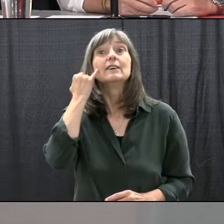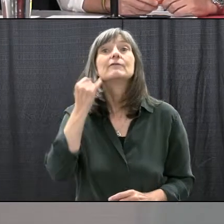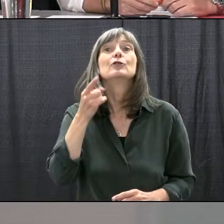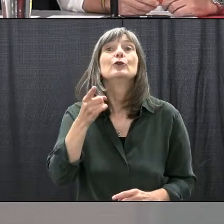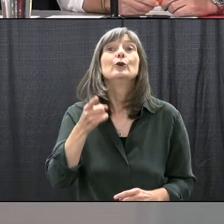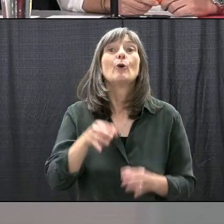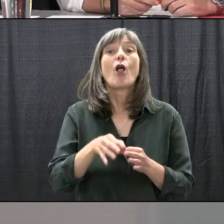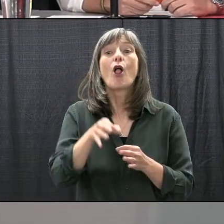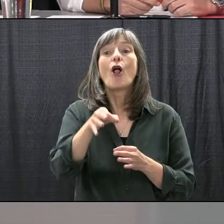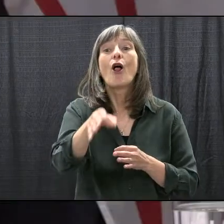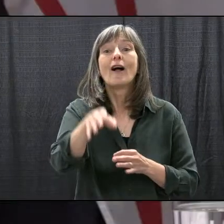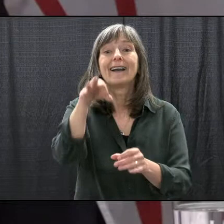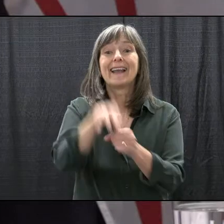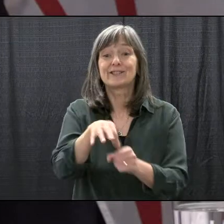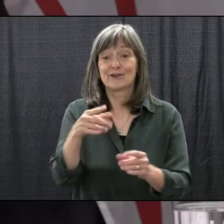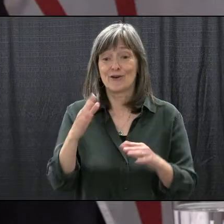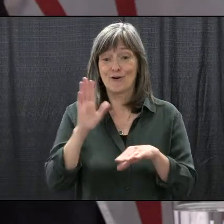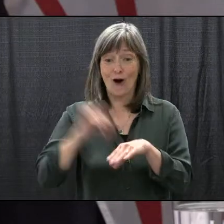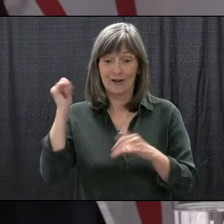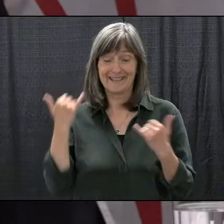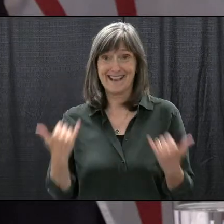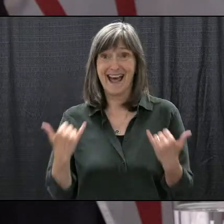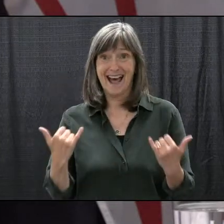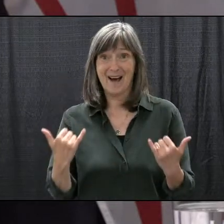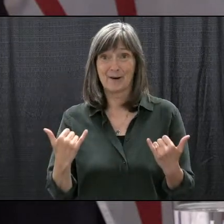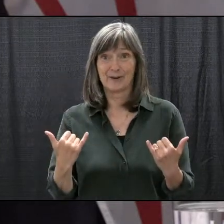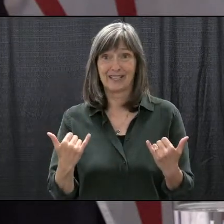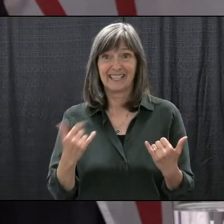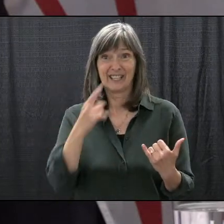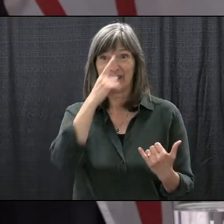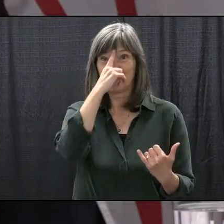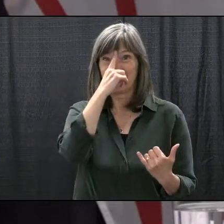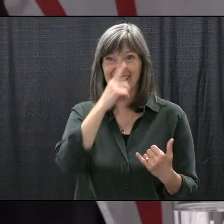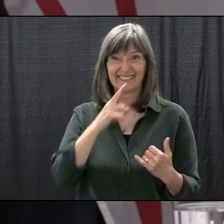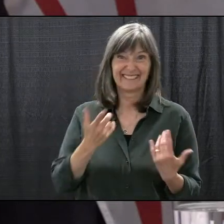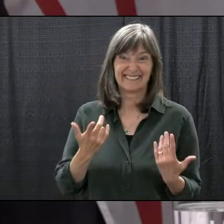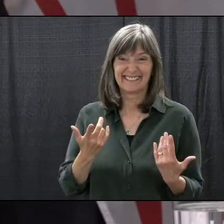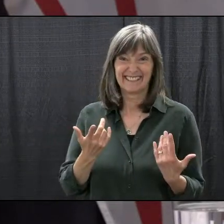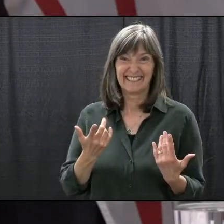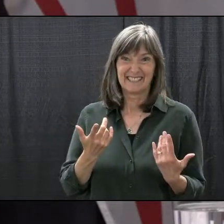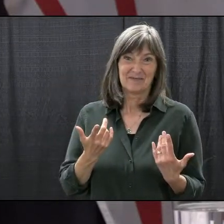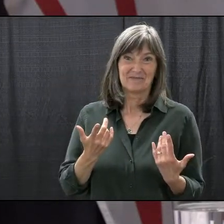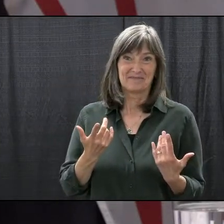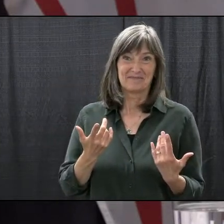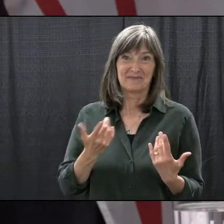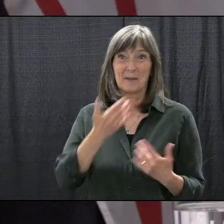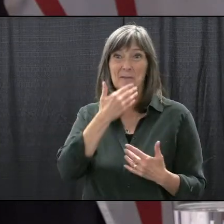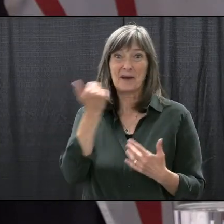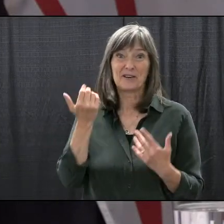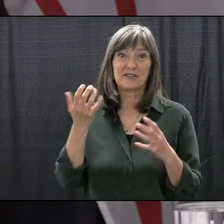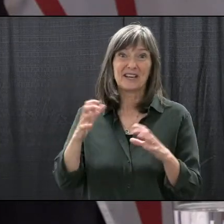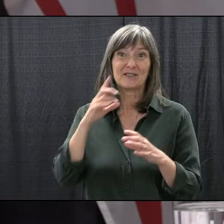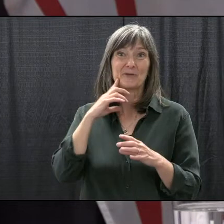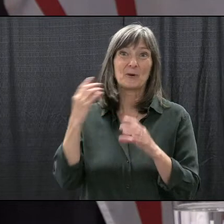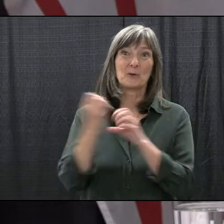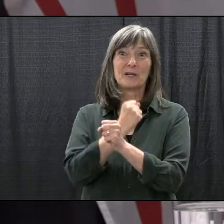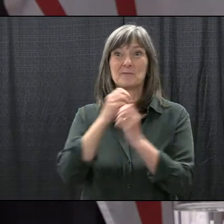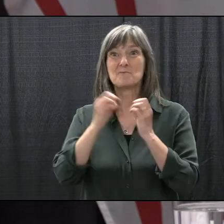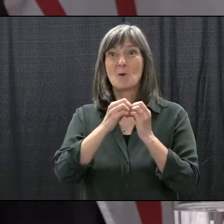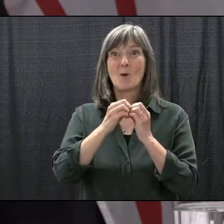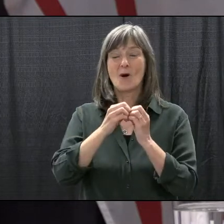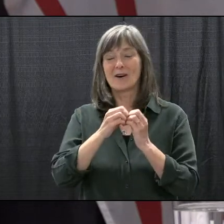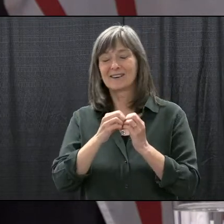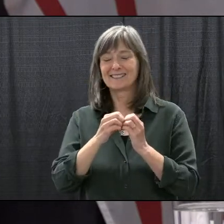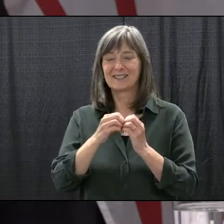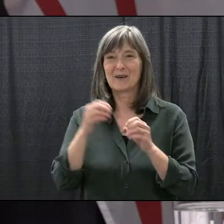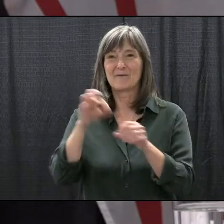election, till after the outbreak was more contained and life was returning to normal, that you think you might have had a better chance at winning a more substantial